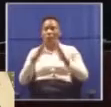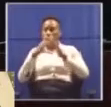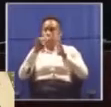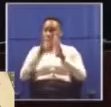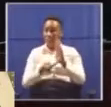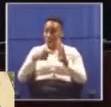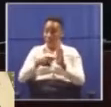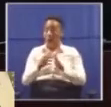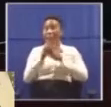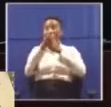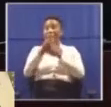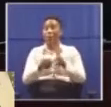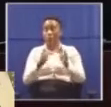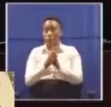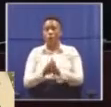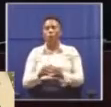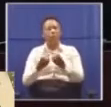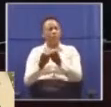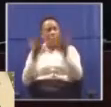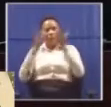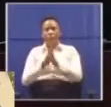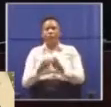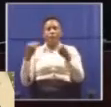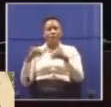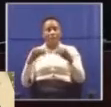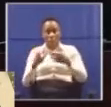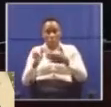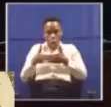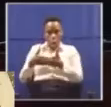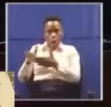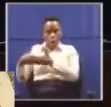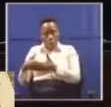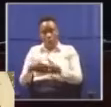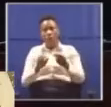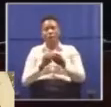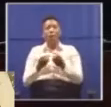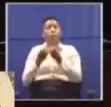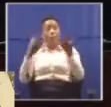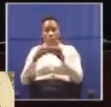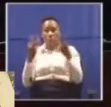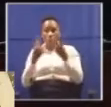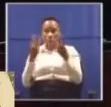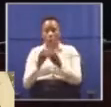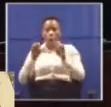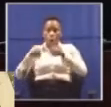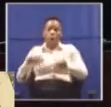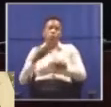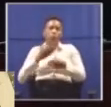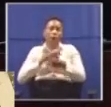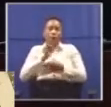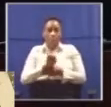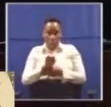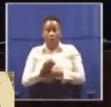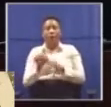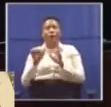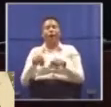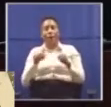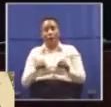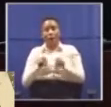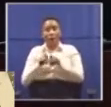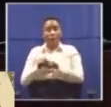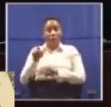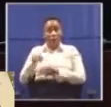to thousands of businesses closing and millions of people losing employment. And of course, as the Honorable Mente pointed